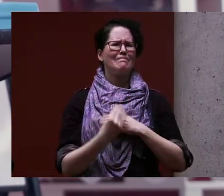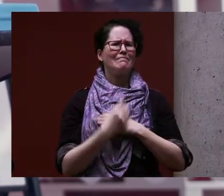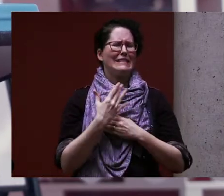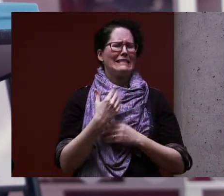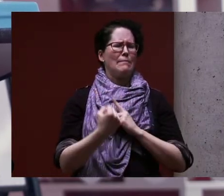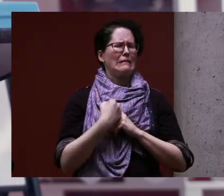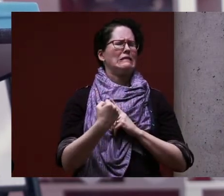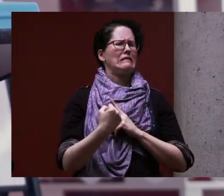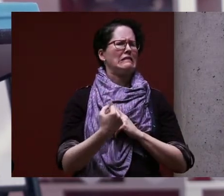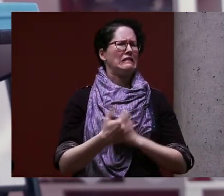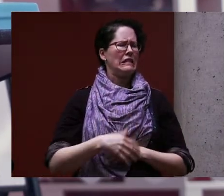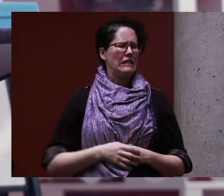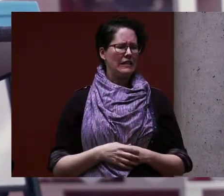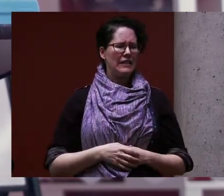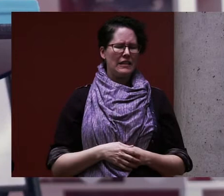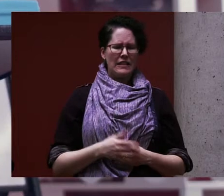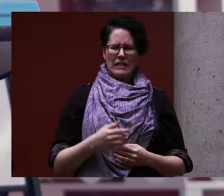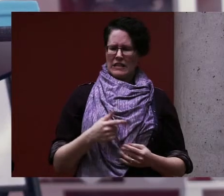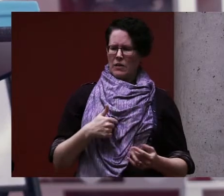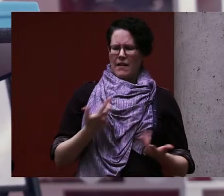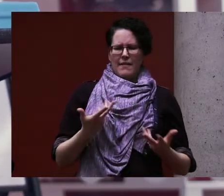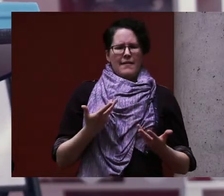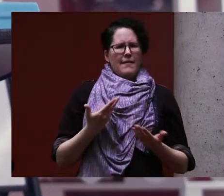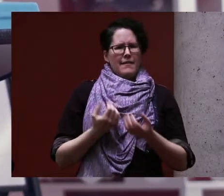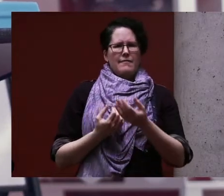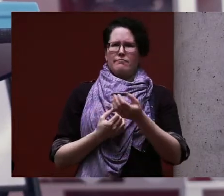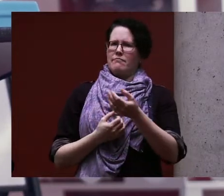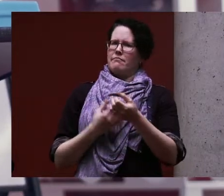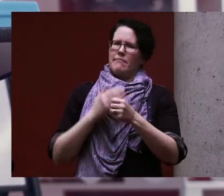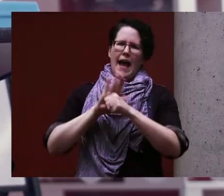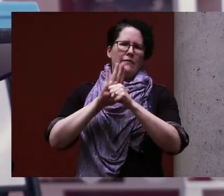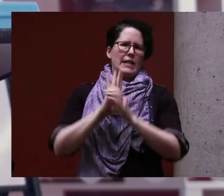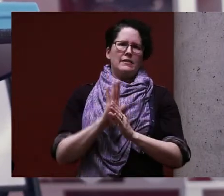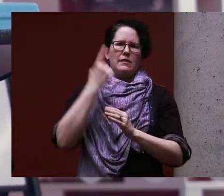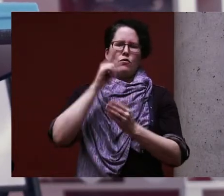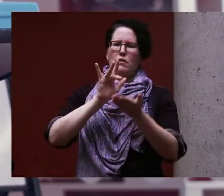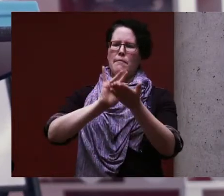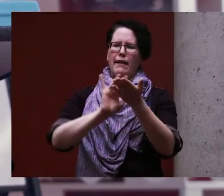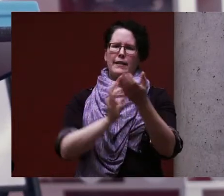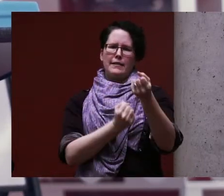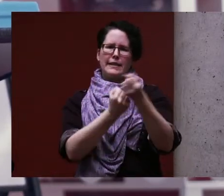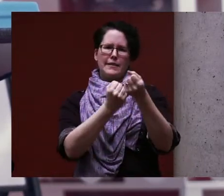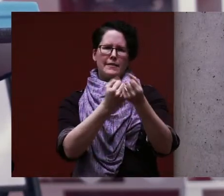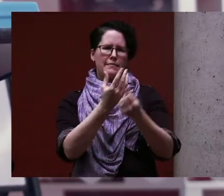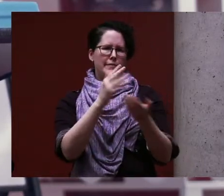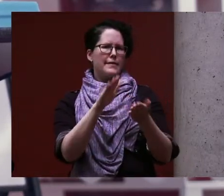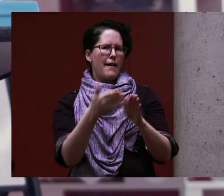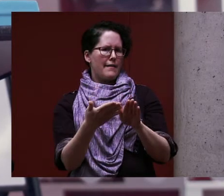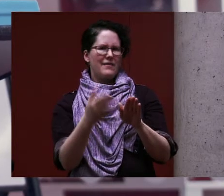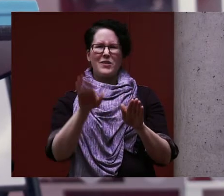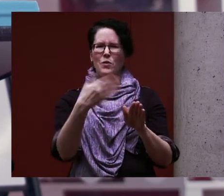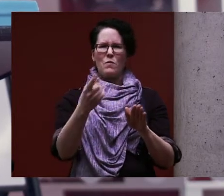Which is why I'm such an advocate for medical assistance tonight, because nobody should have to do